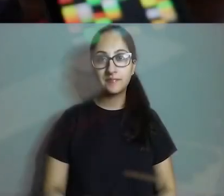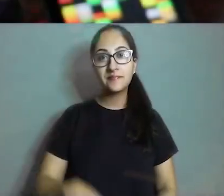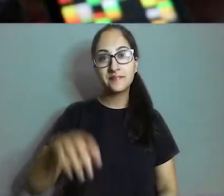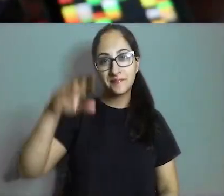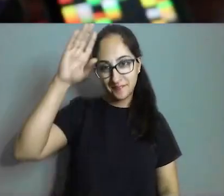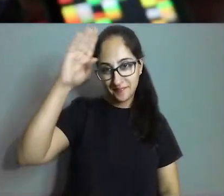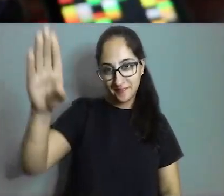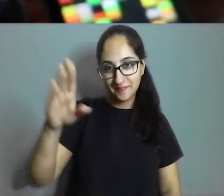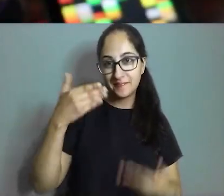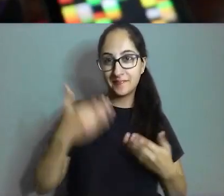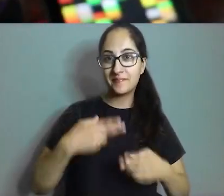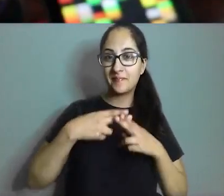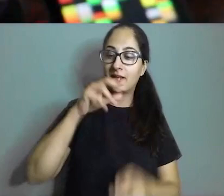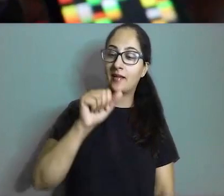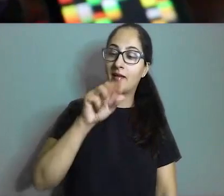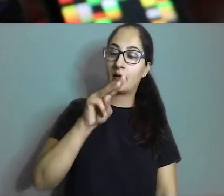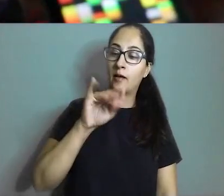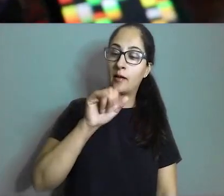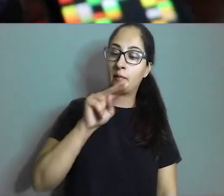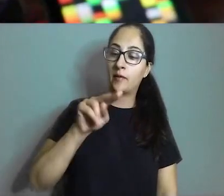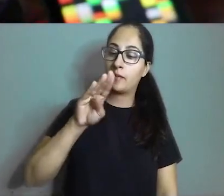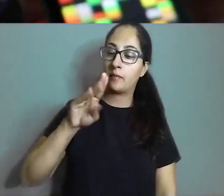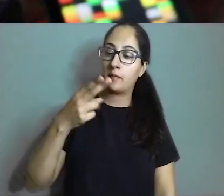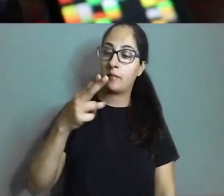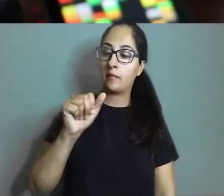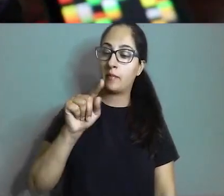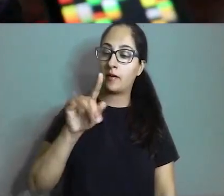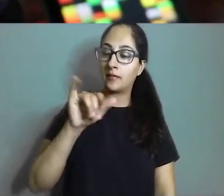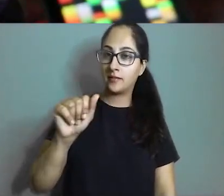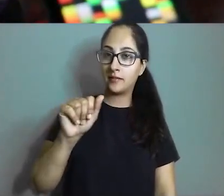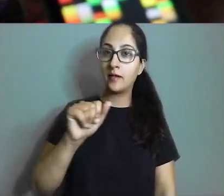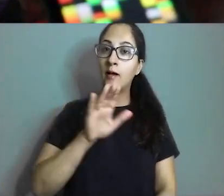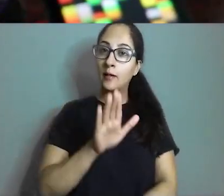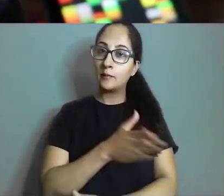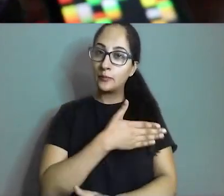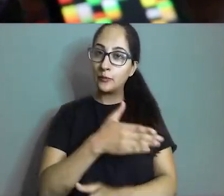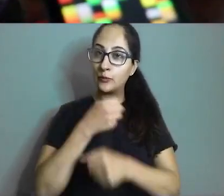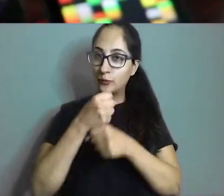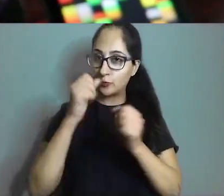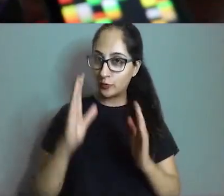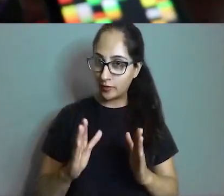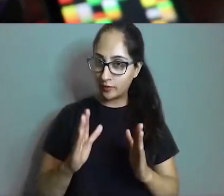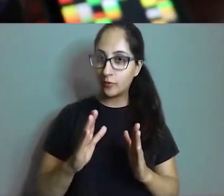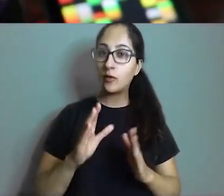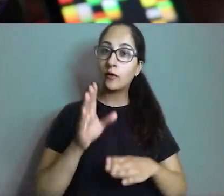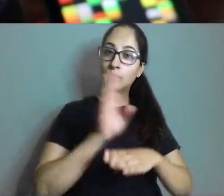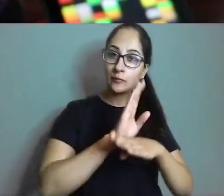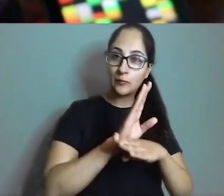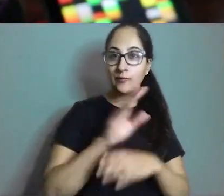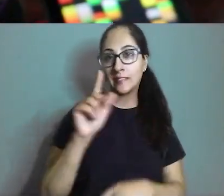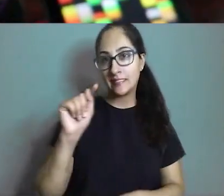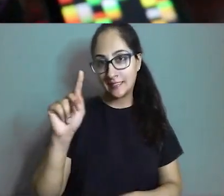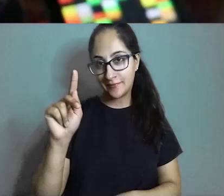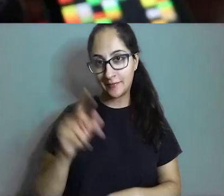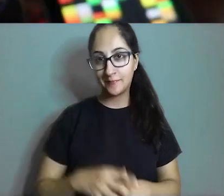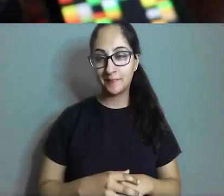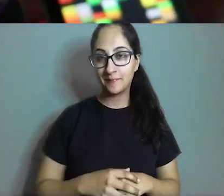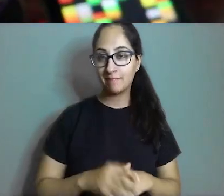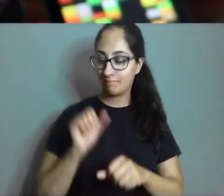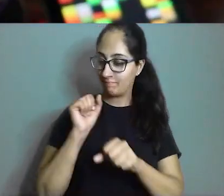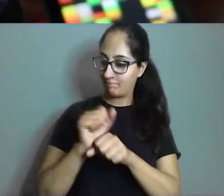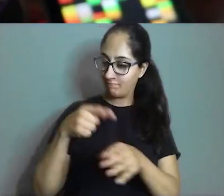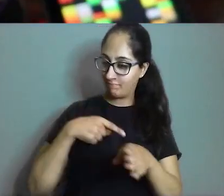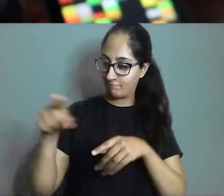Hello, my name is Amin Bhatia, and I am a composer of music for film and television. I've been doing this